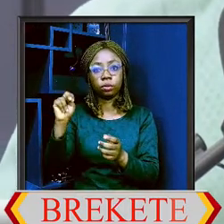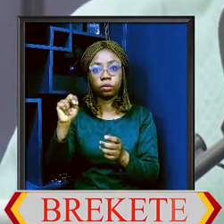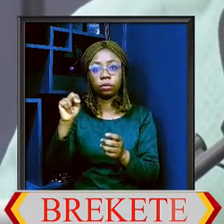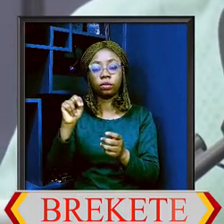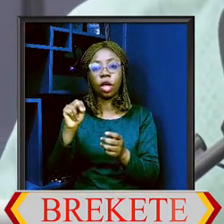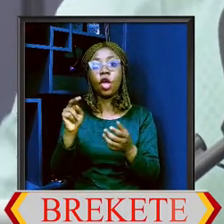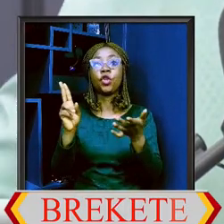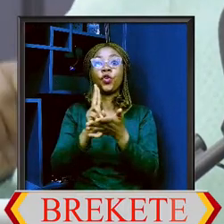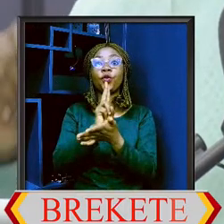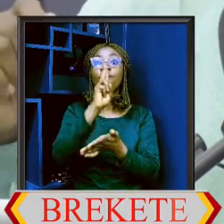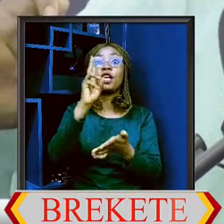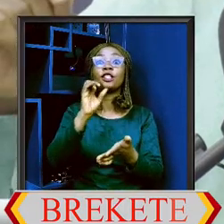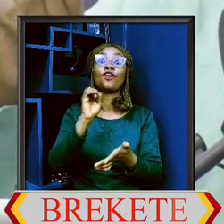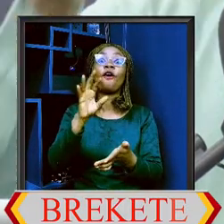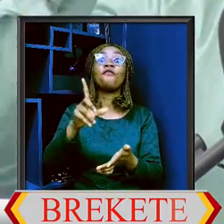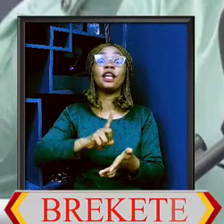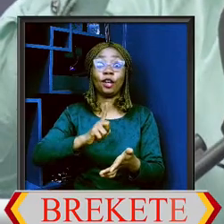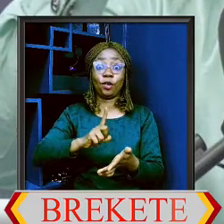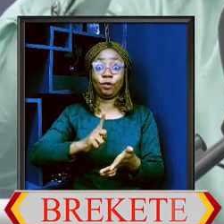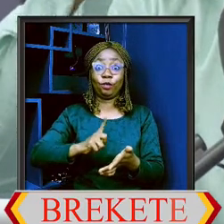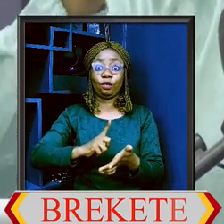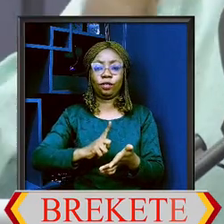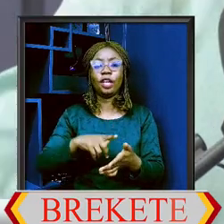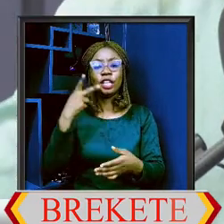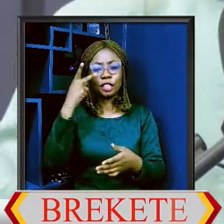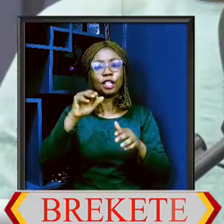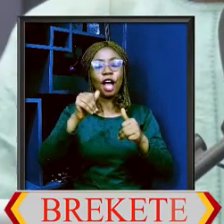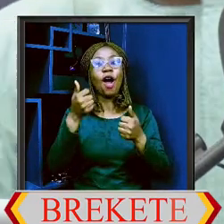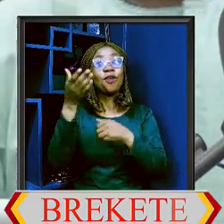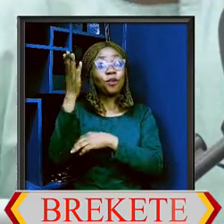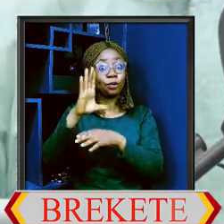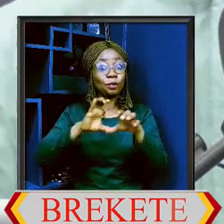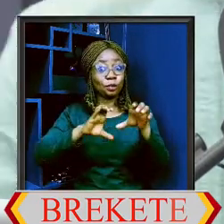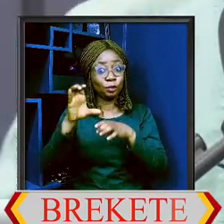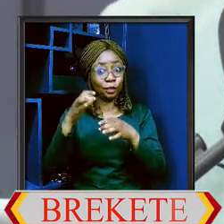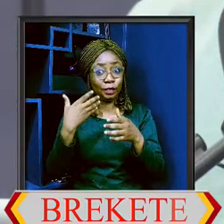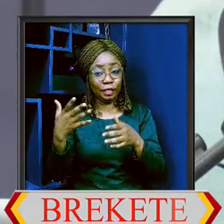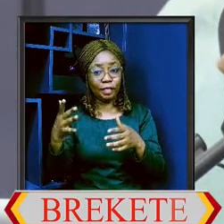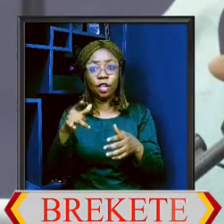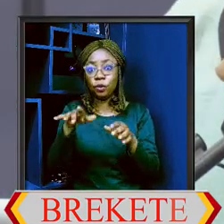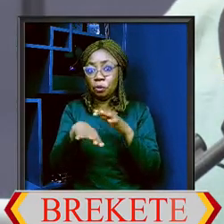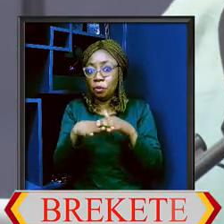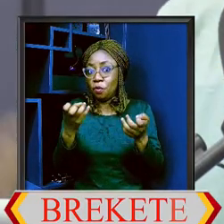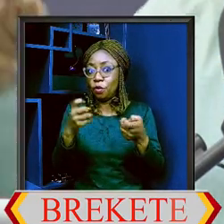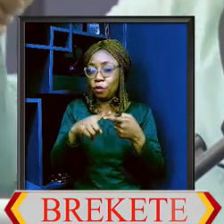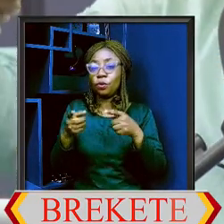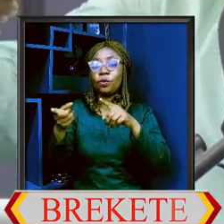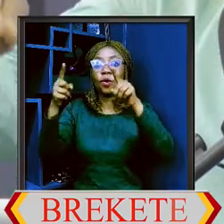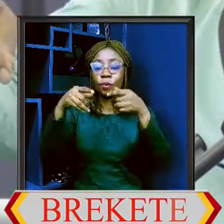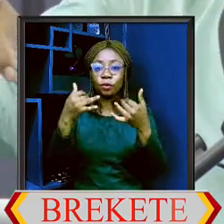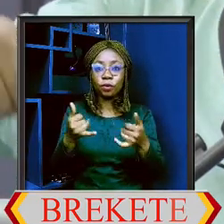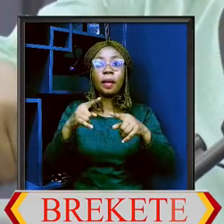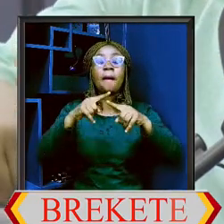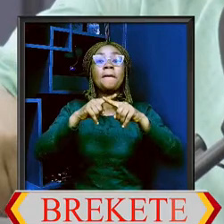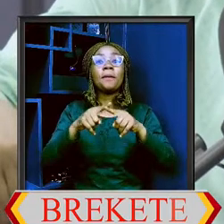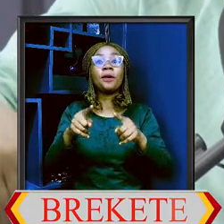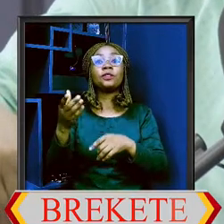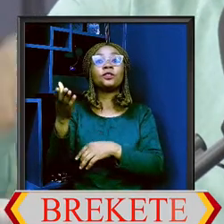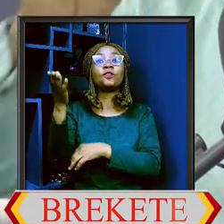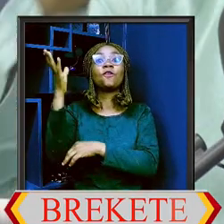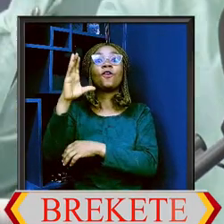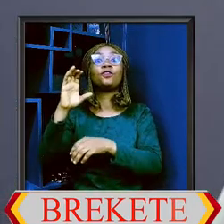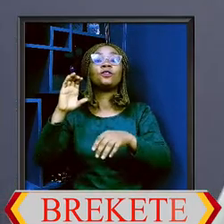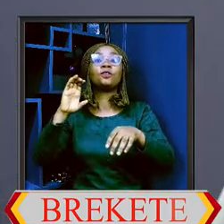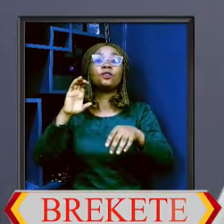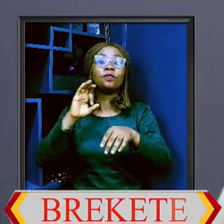Lego un yes now you see how God they doing you be no one come today but God Force you